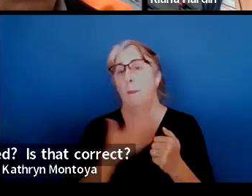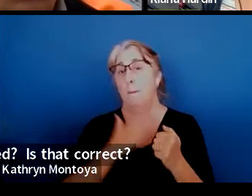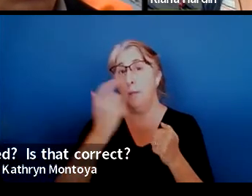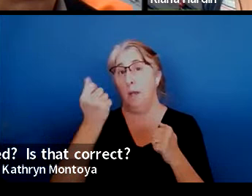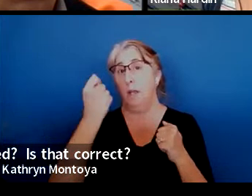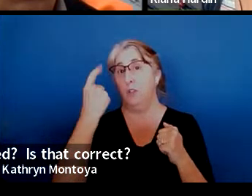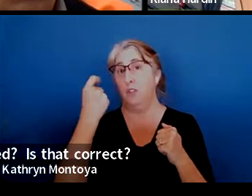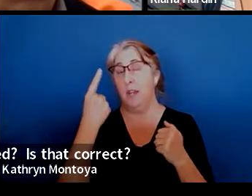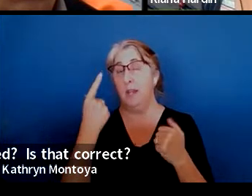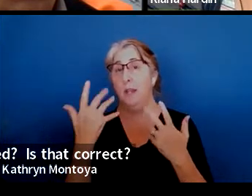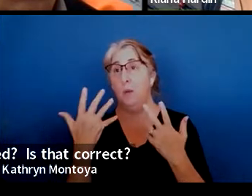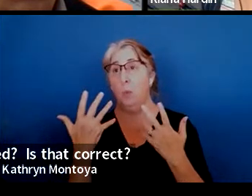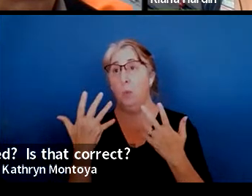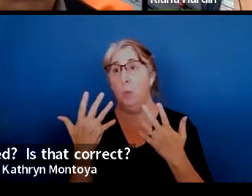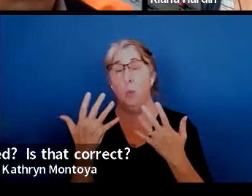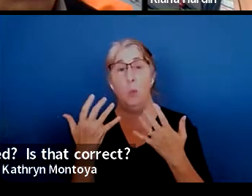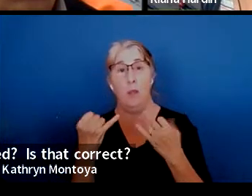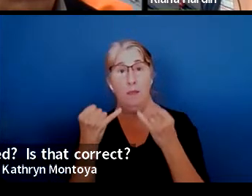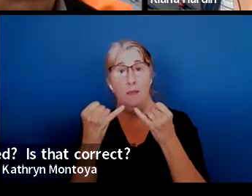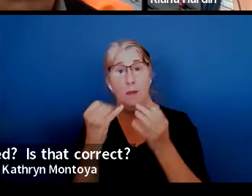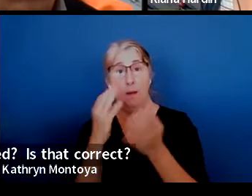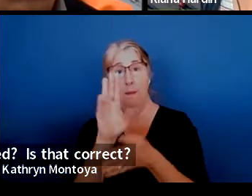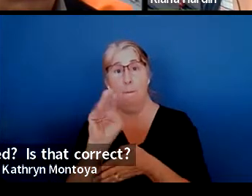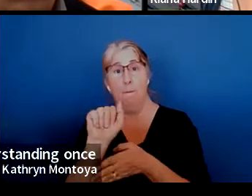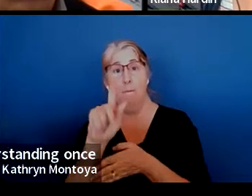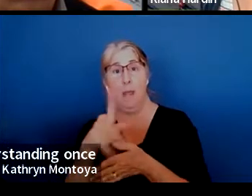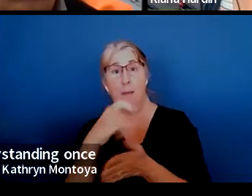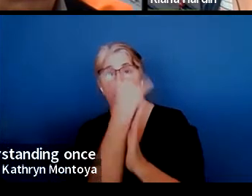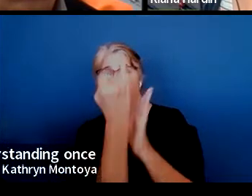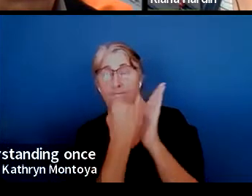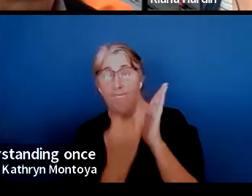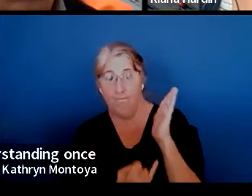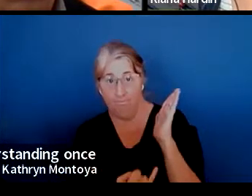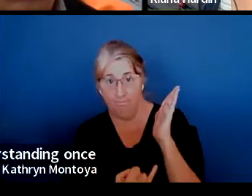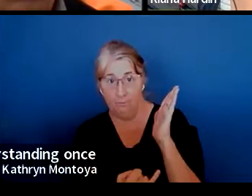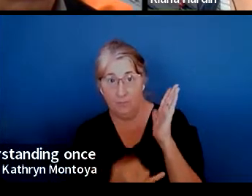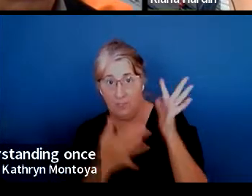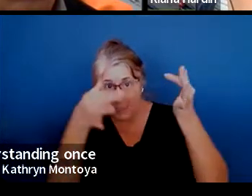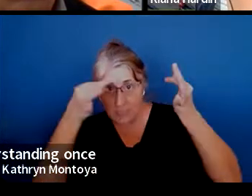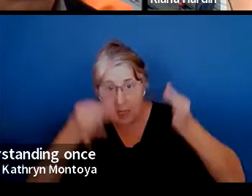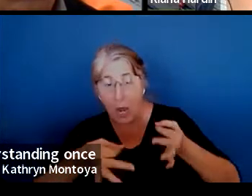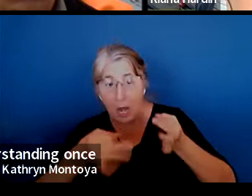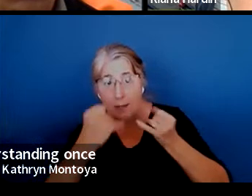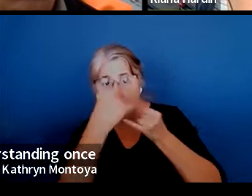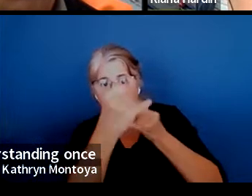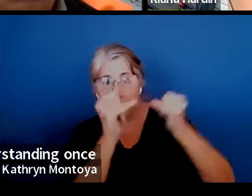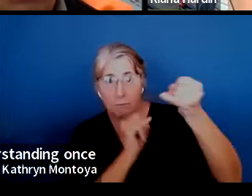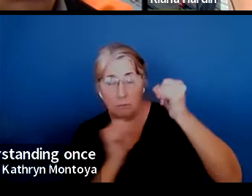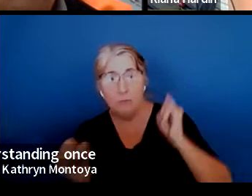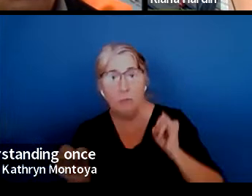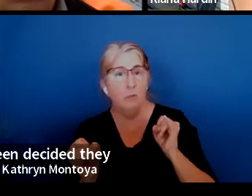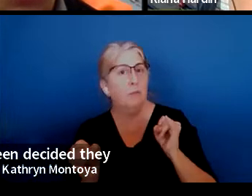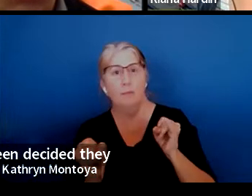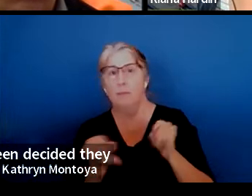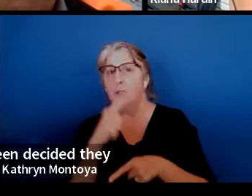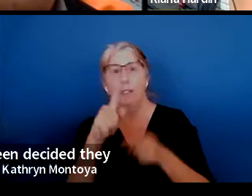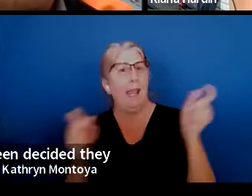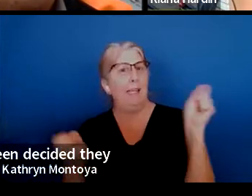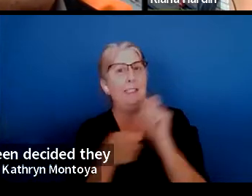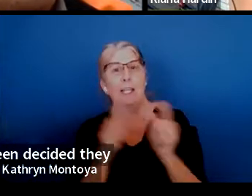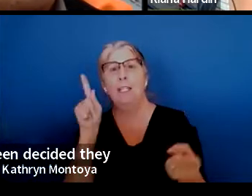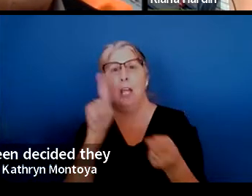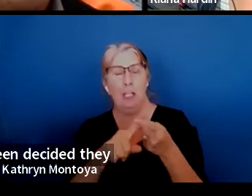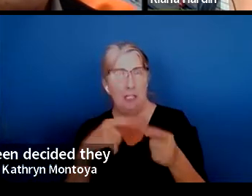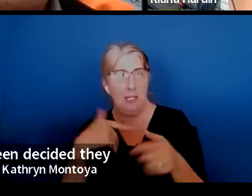understanding, once the maps have been decided, they don't get changed until the next redistricting